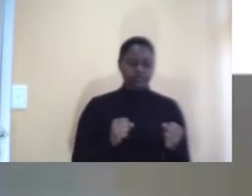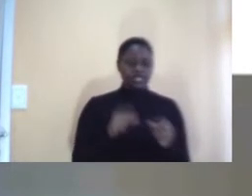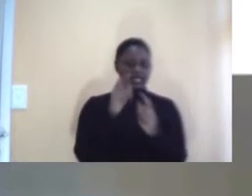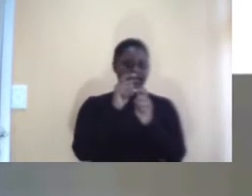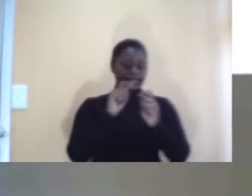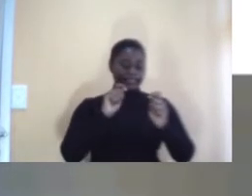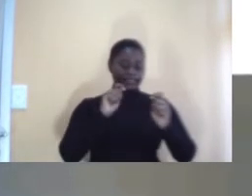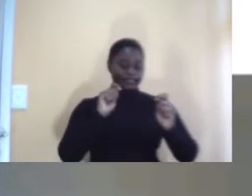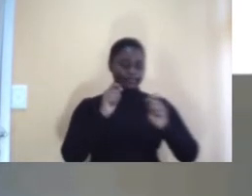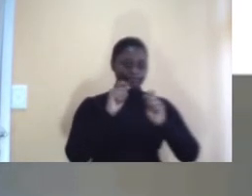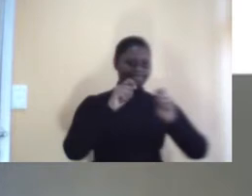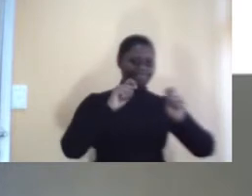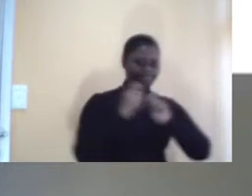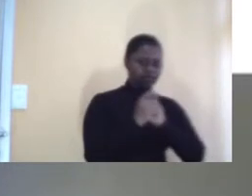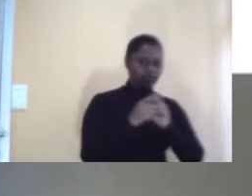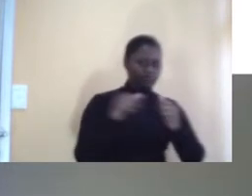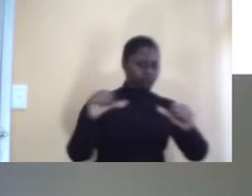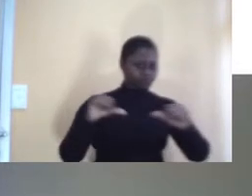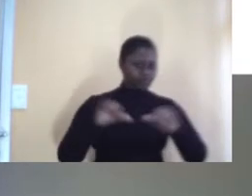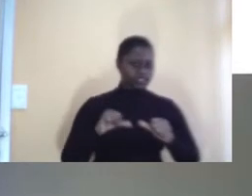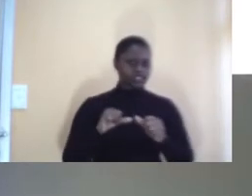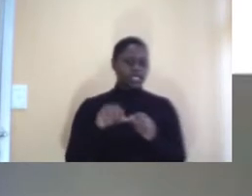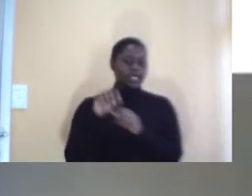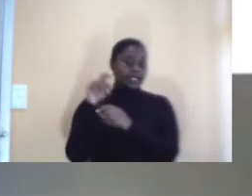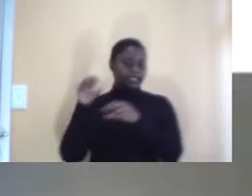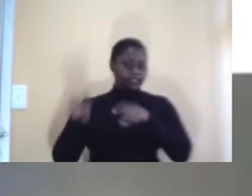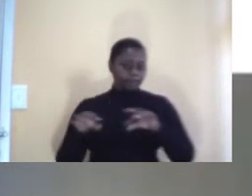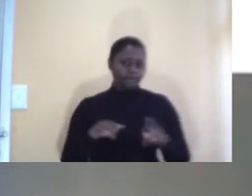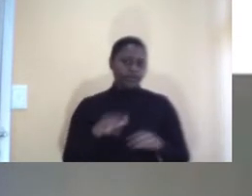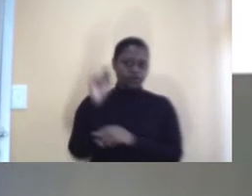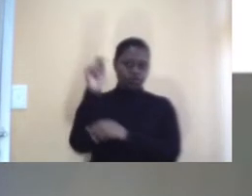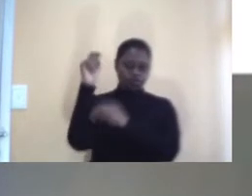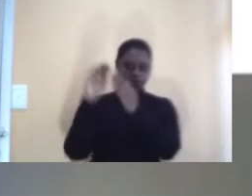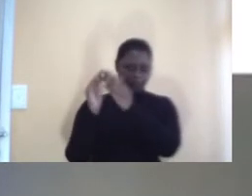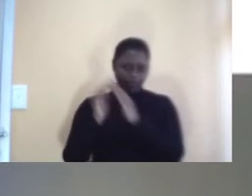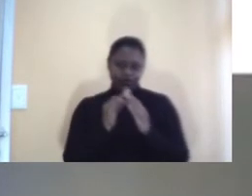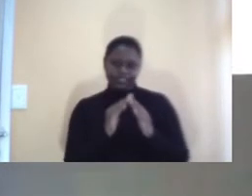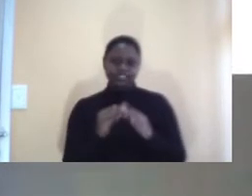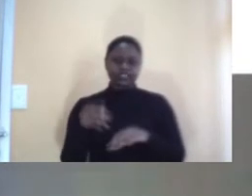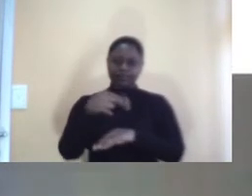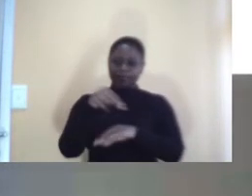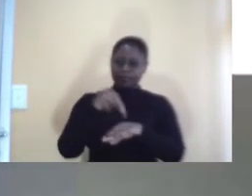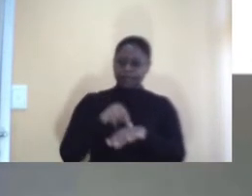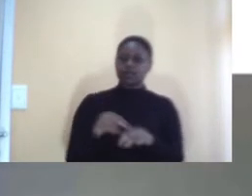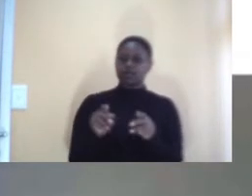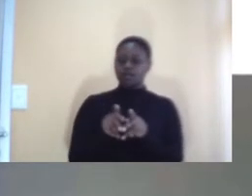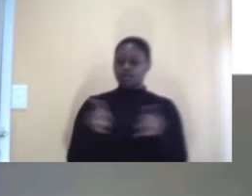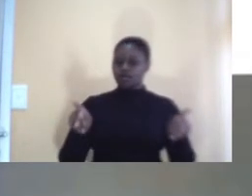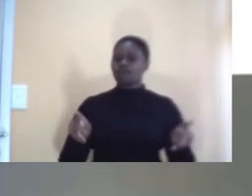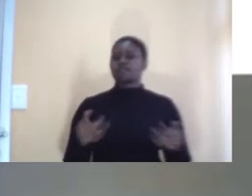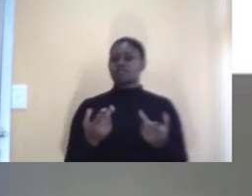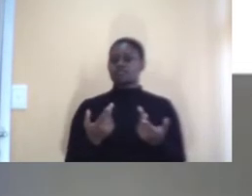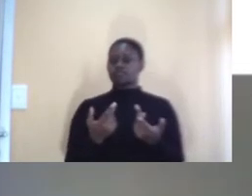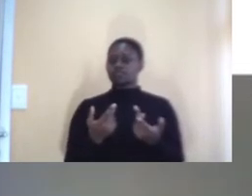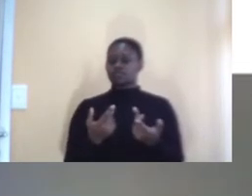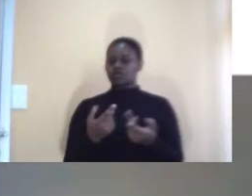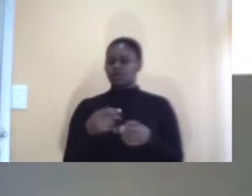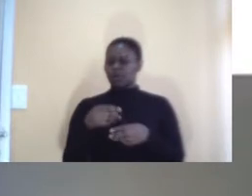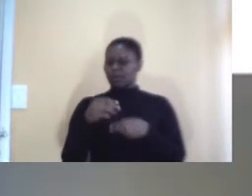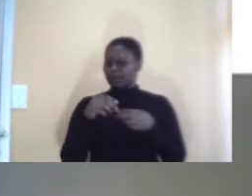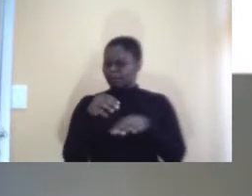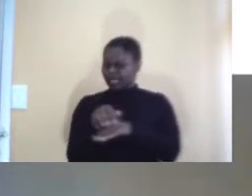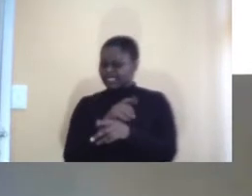transformed agricultural sector that builds thriving communities in balance with nature, while the mission of the department is to advance sound